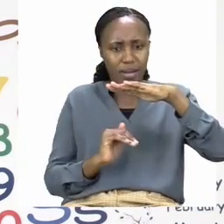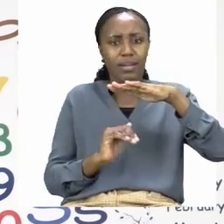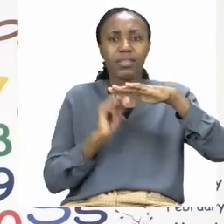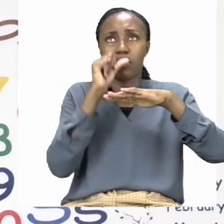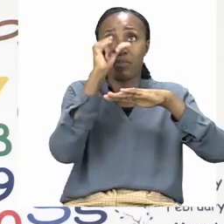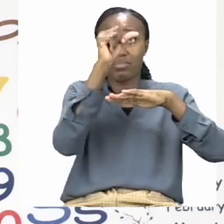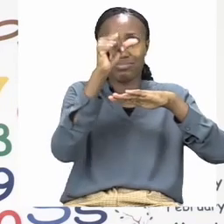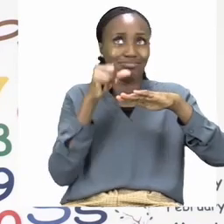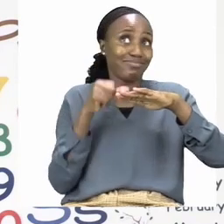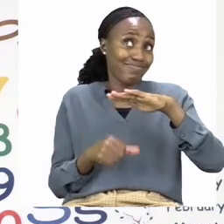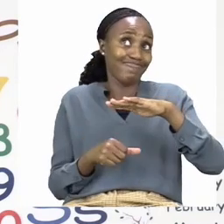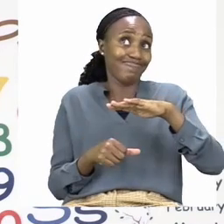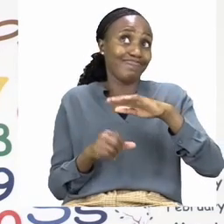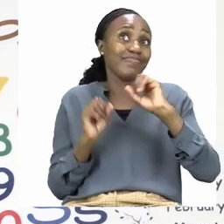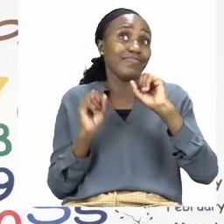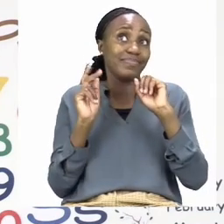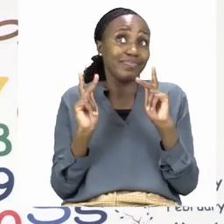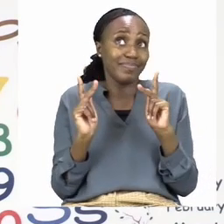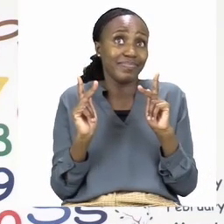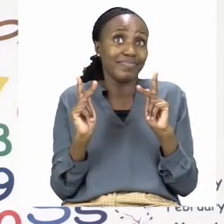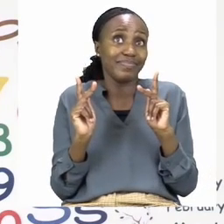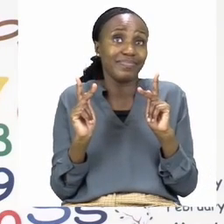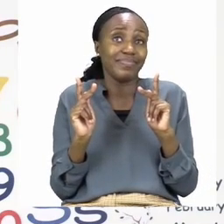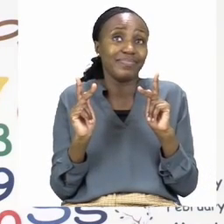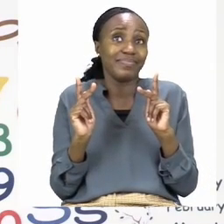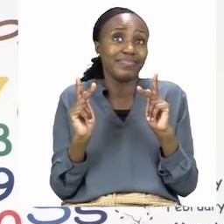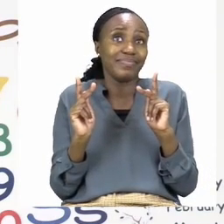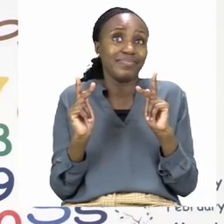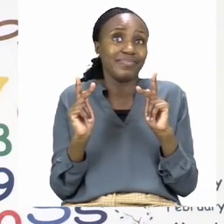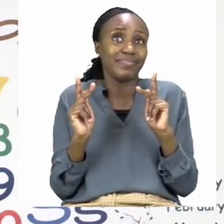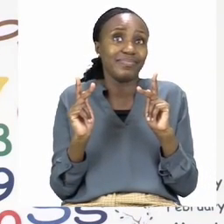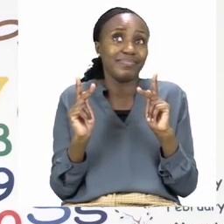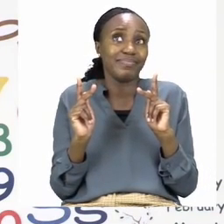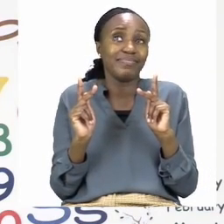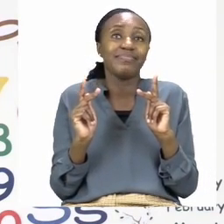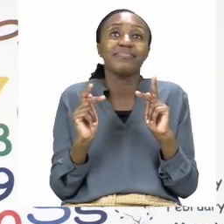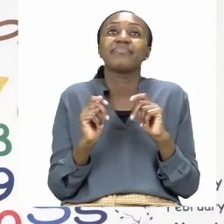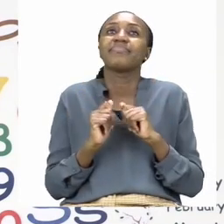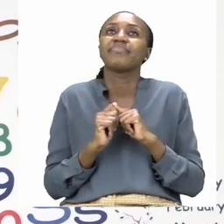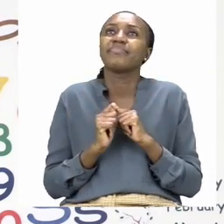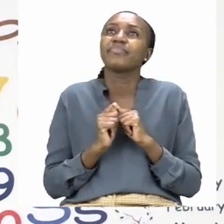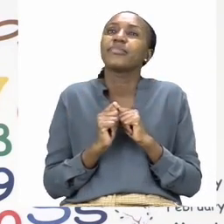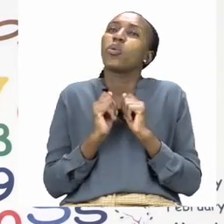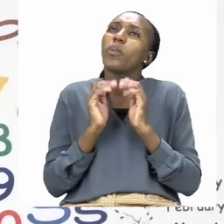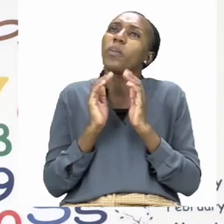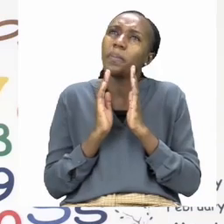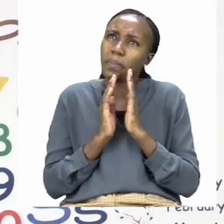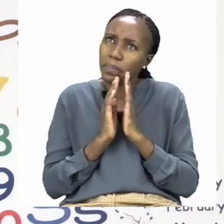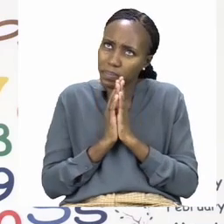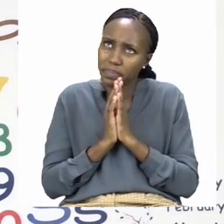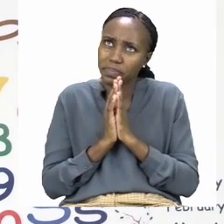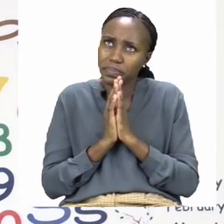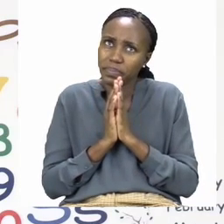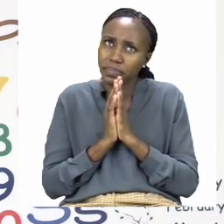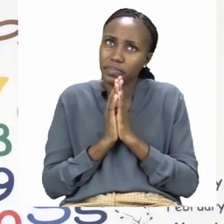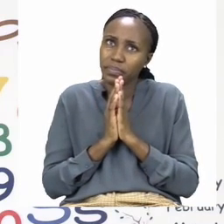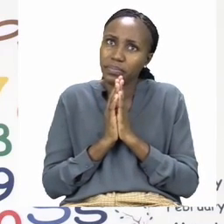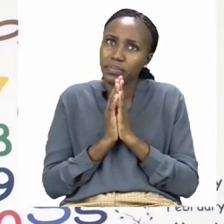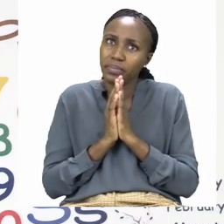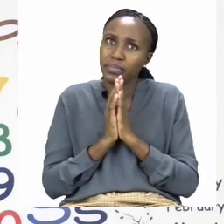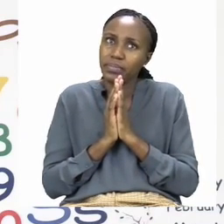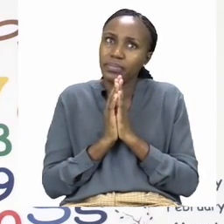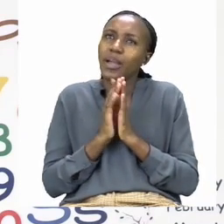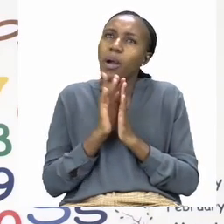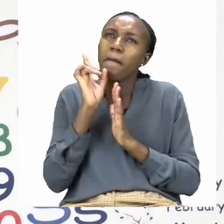float and show us which objects will sink. Now remember, boys and girls, I want you to be